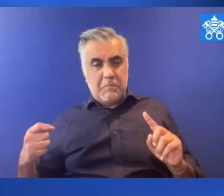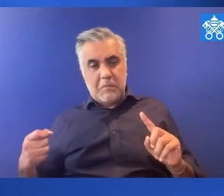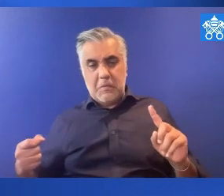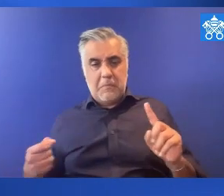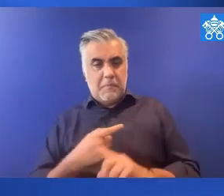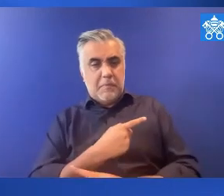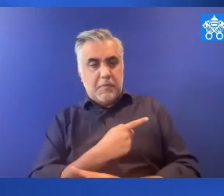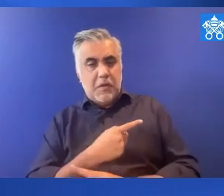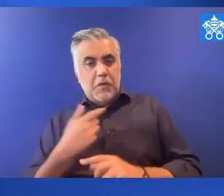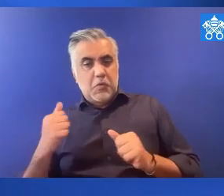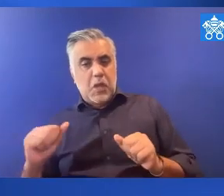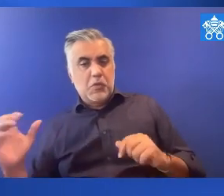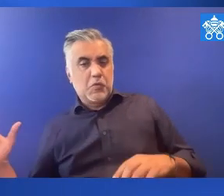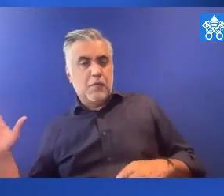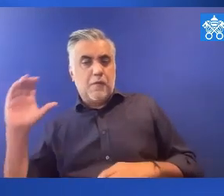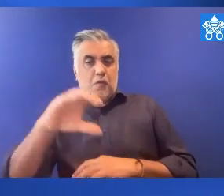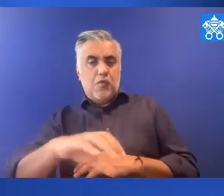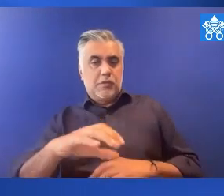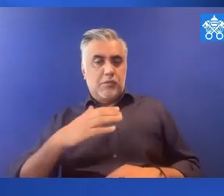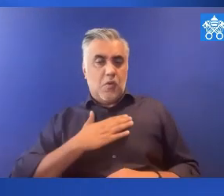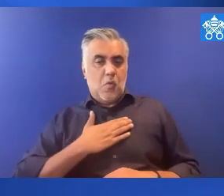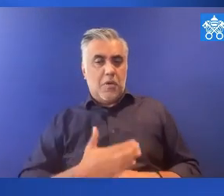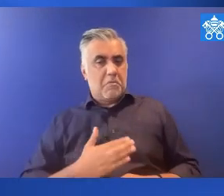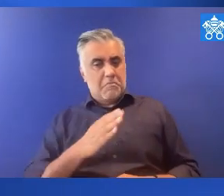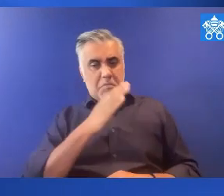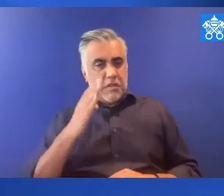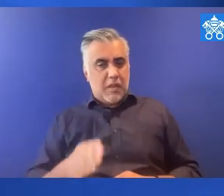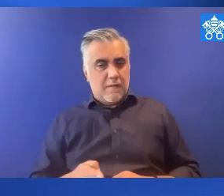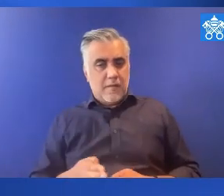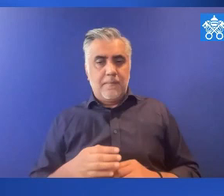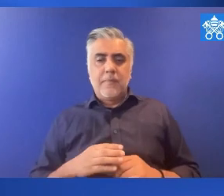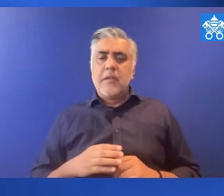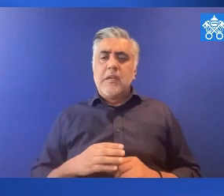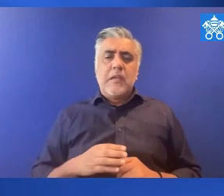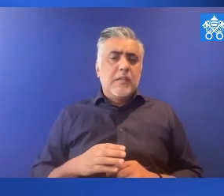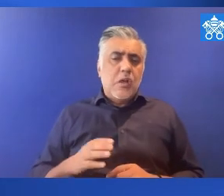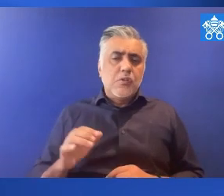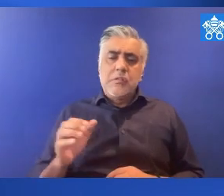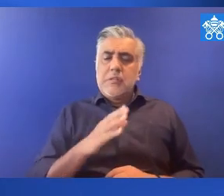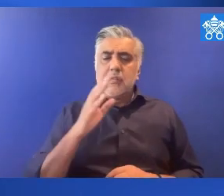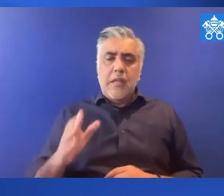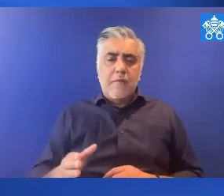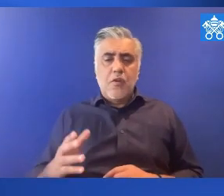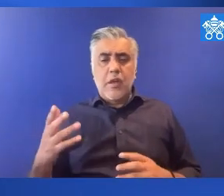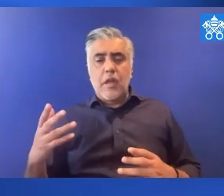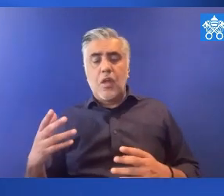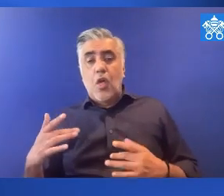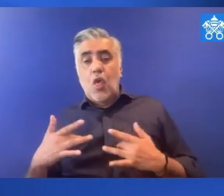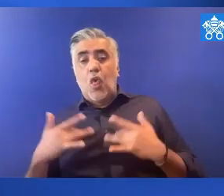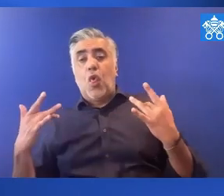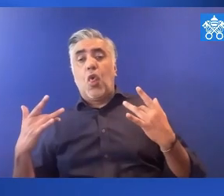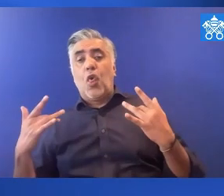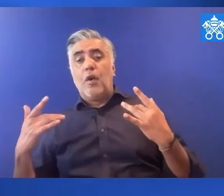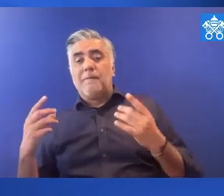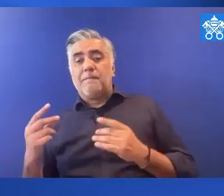It is never something out of tune that tries to force itself on our will. Neither is